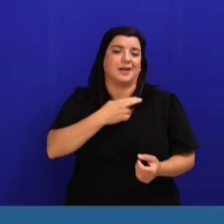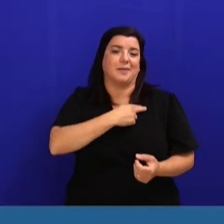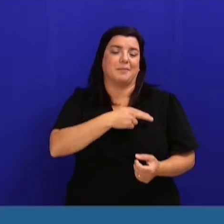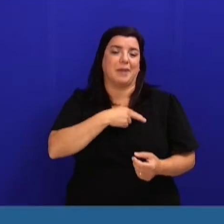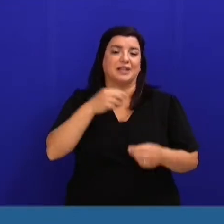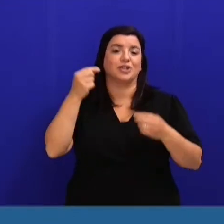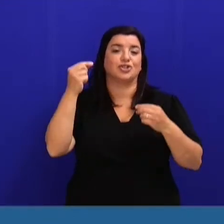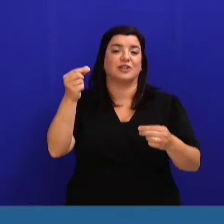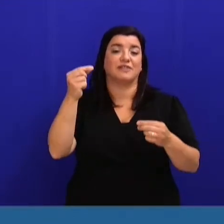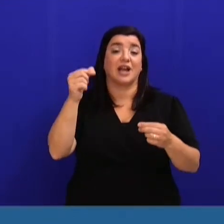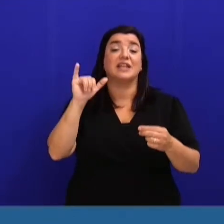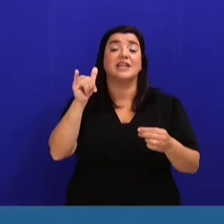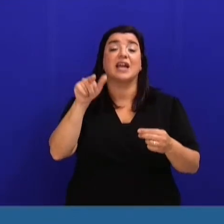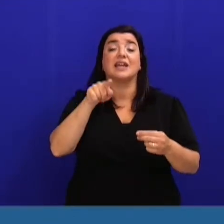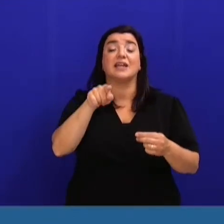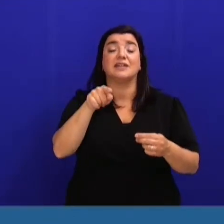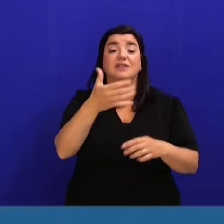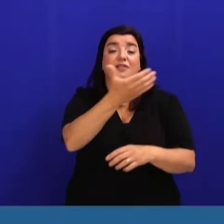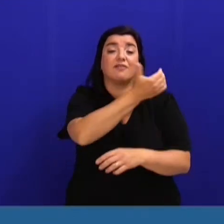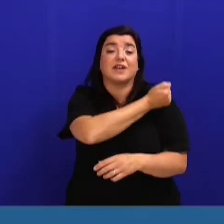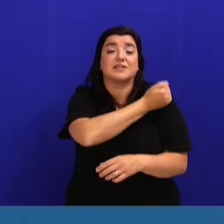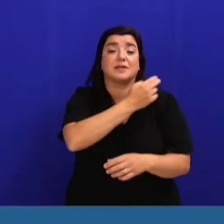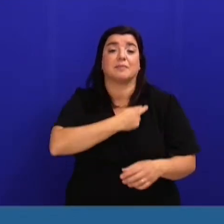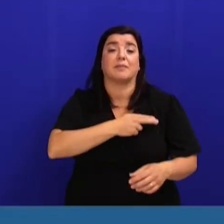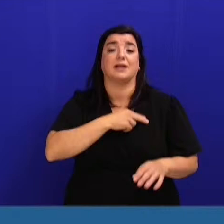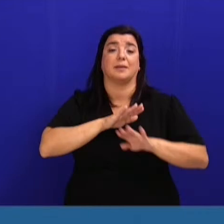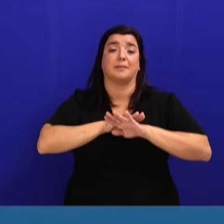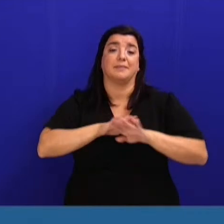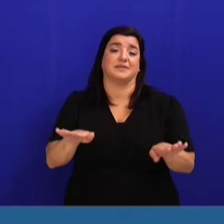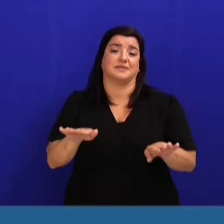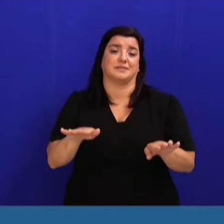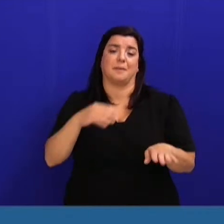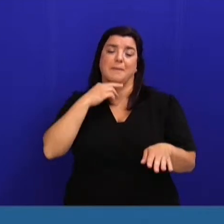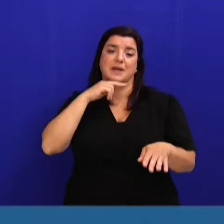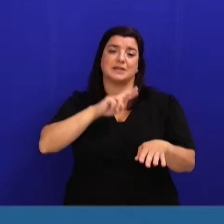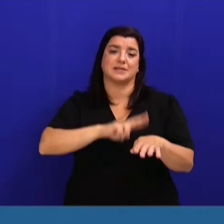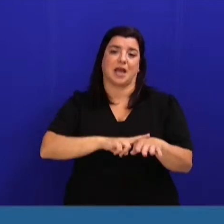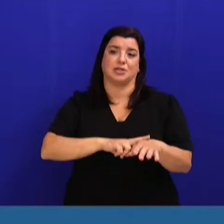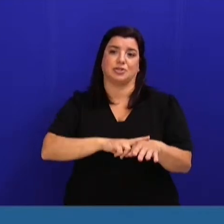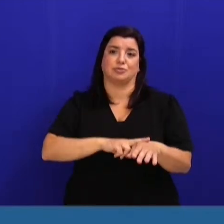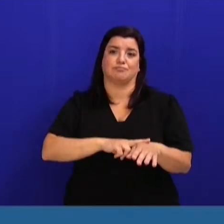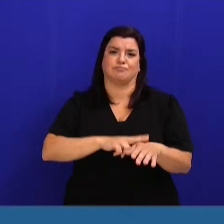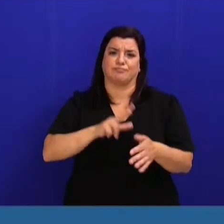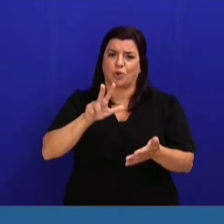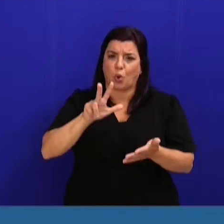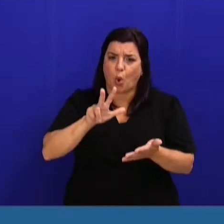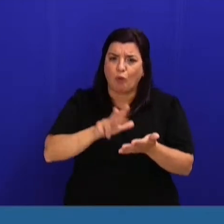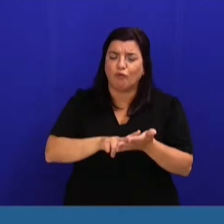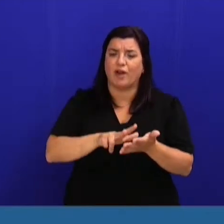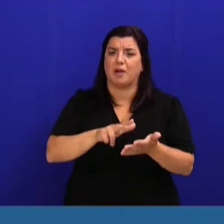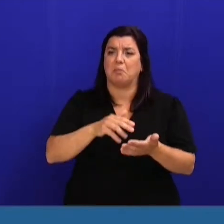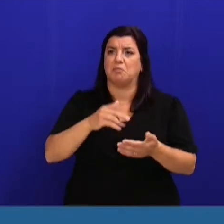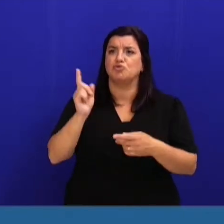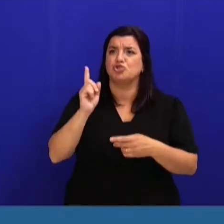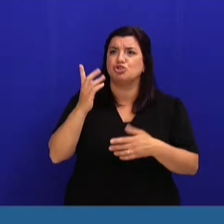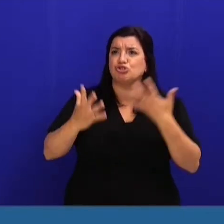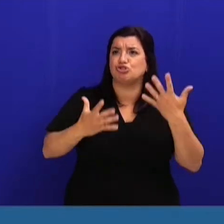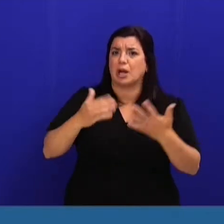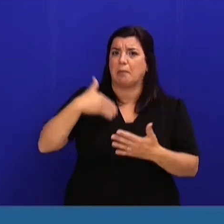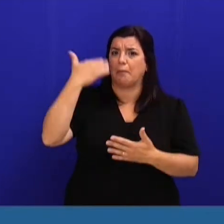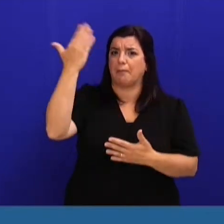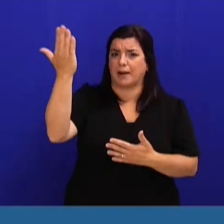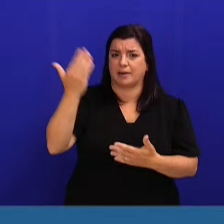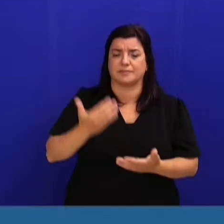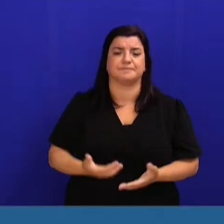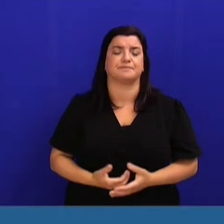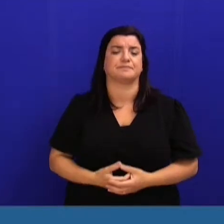il-vaccines li tajna min-naħa tagħna. U l-xogħol bħalma spjegajt għaddej tajjeb ħafna biex aħna nkun nistgħu wkoll